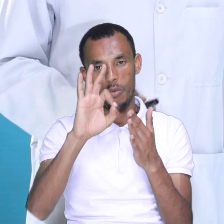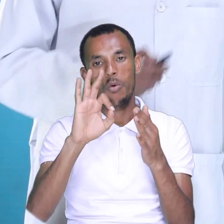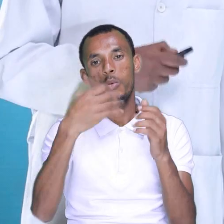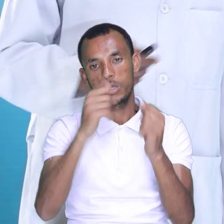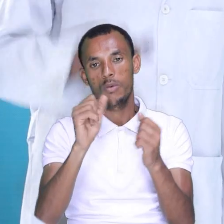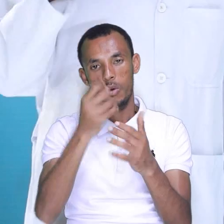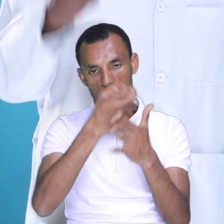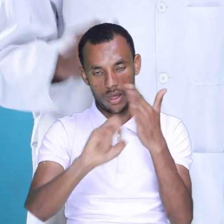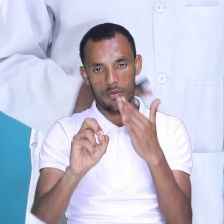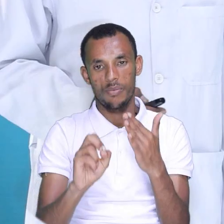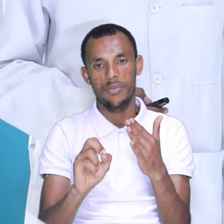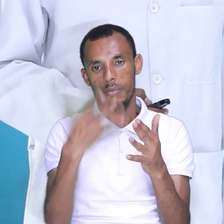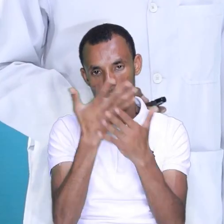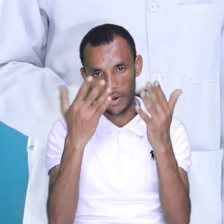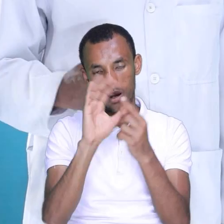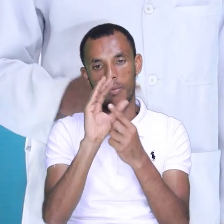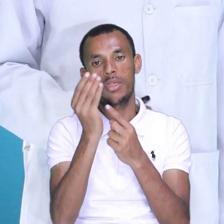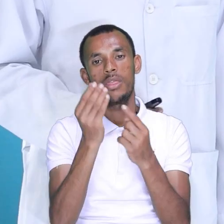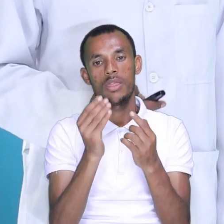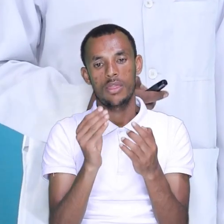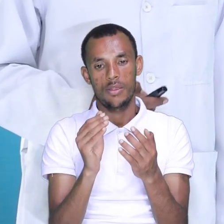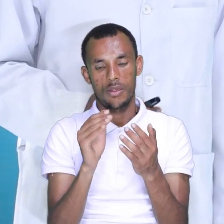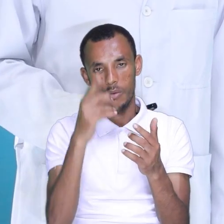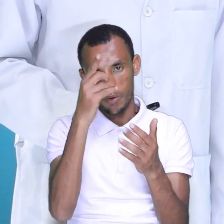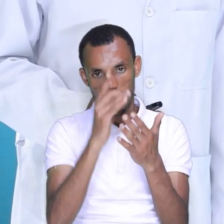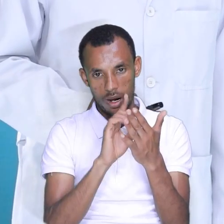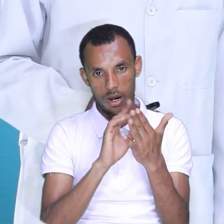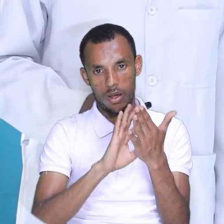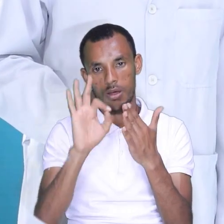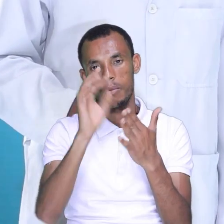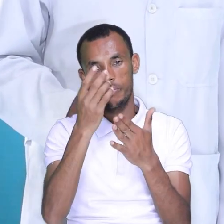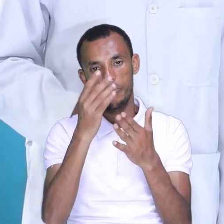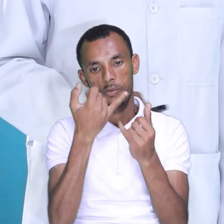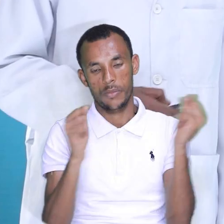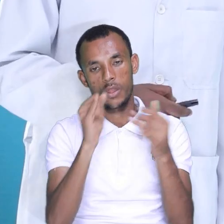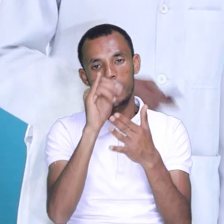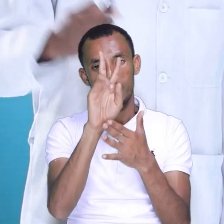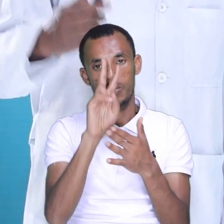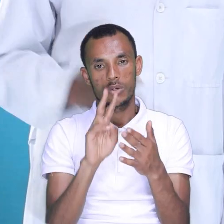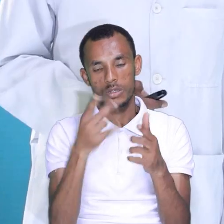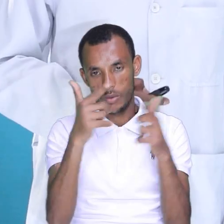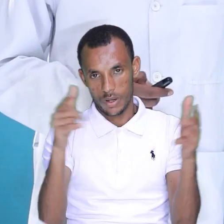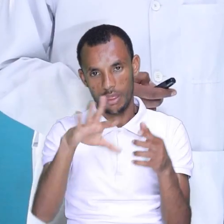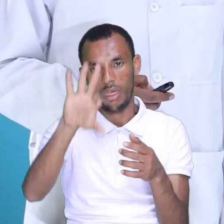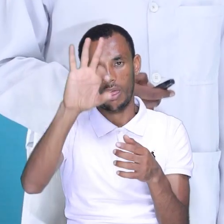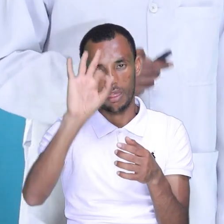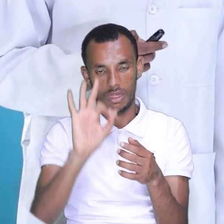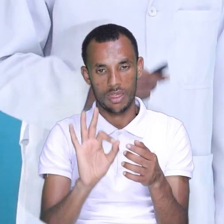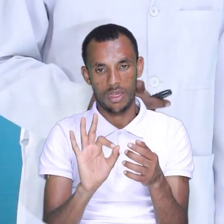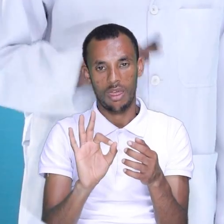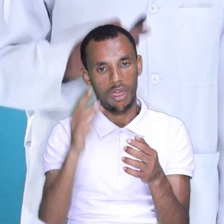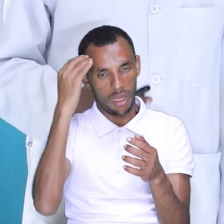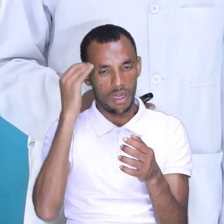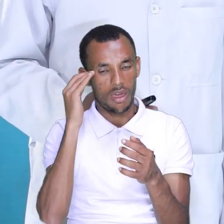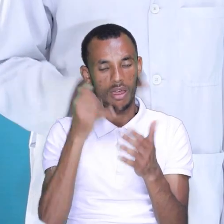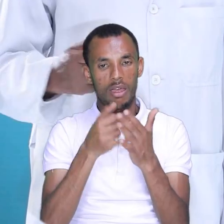is number of elements of the event 1 divided by number of possible outcomes to be 2. So the probability of getting a